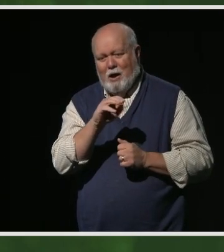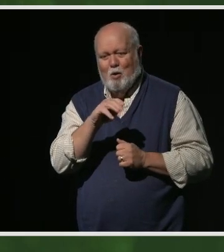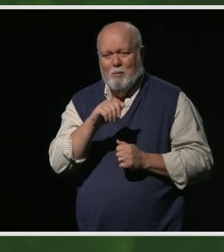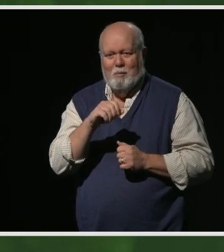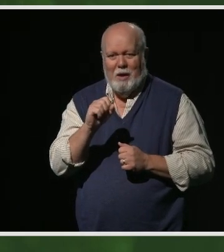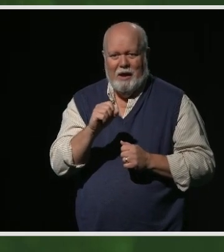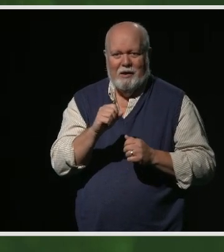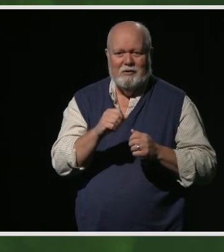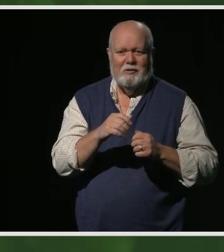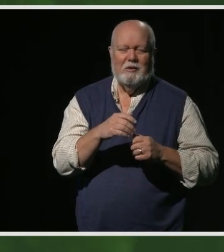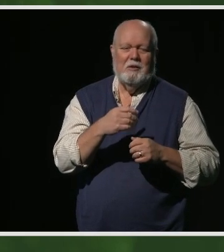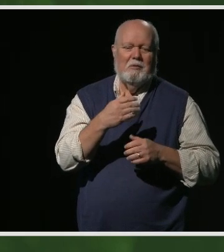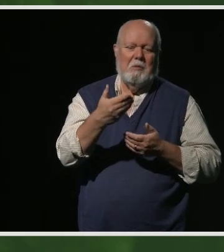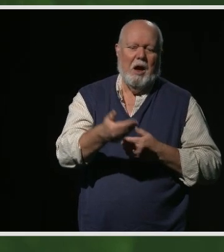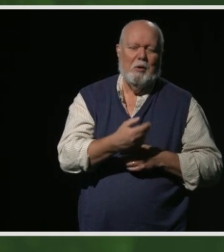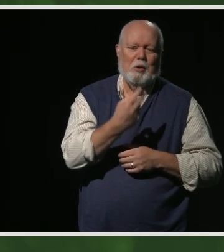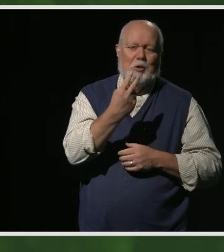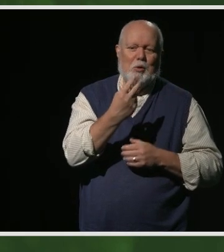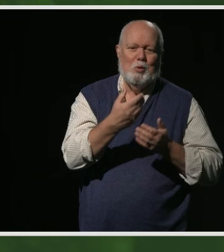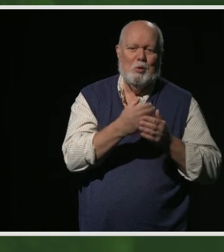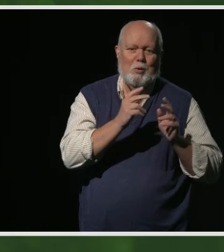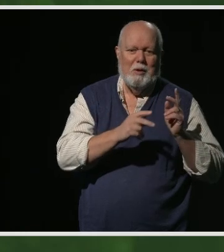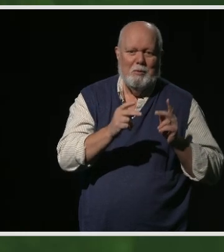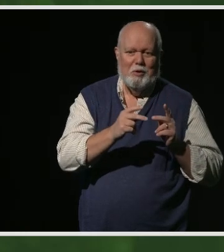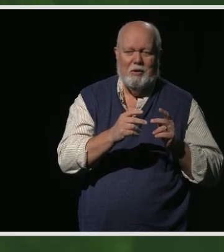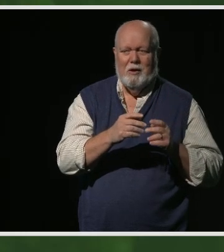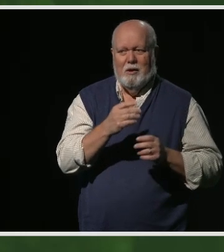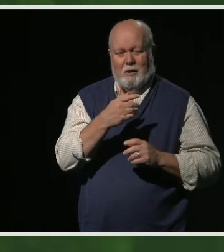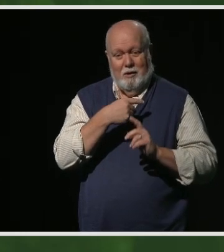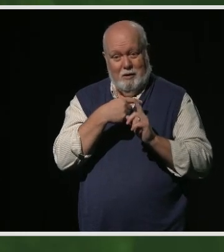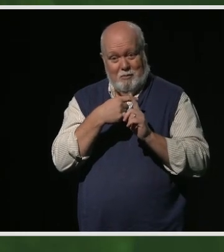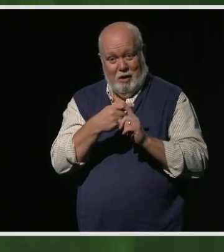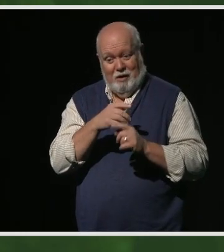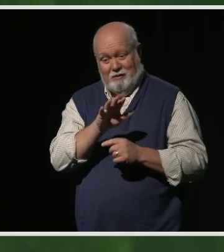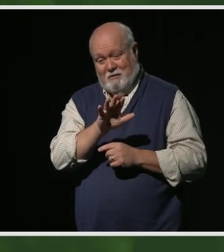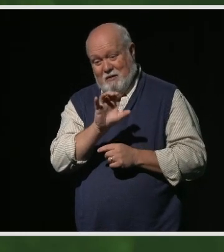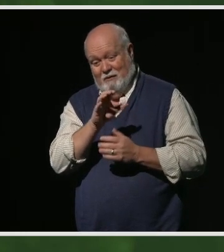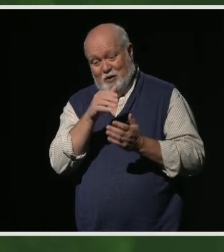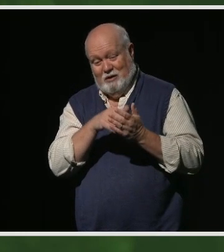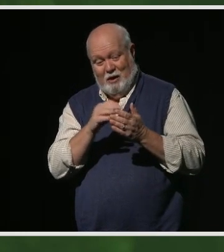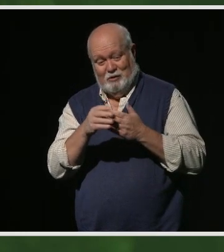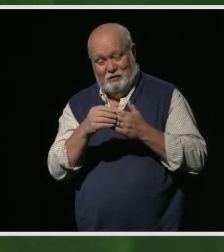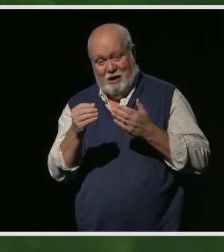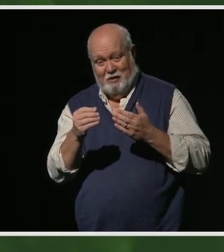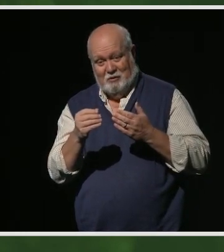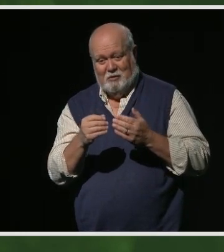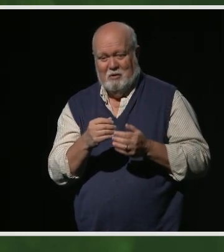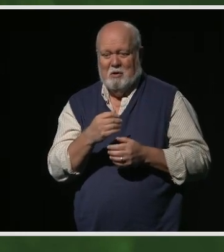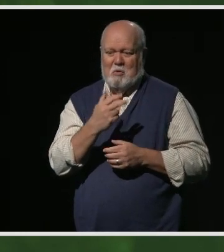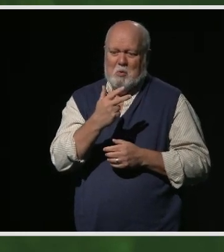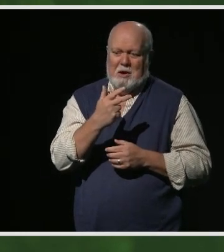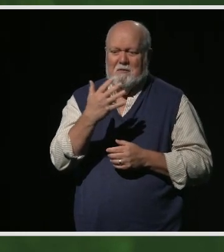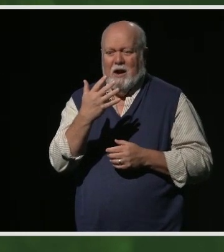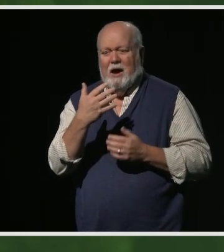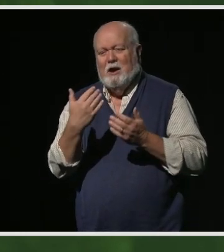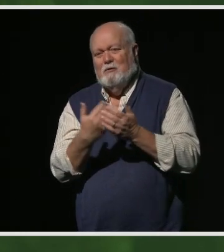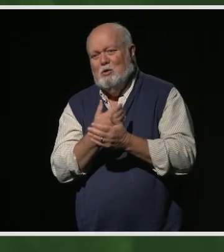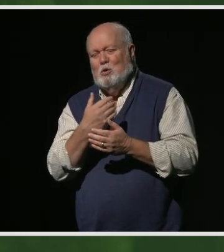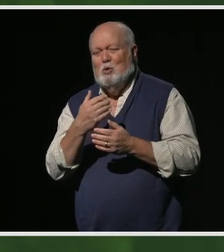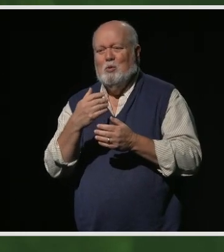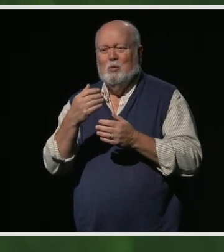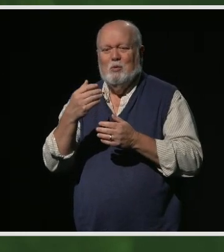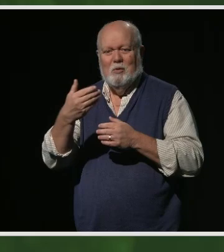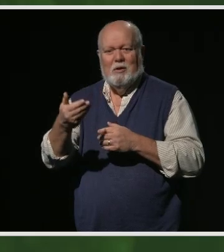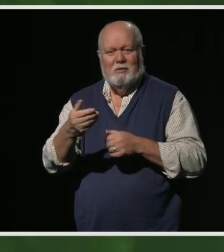new direct hires. Building off of that, we would do $500,000. We would bring in 3 to 5 new direct hires, building a